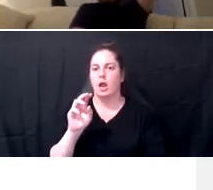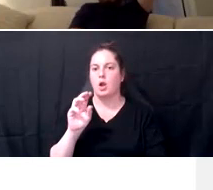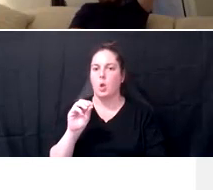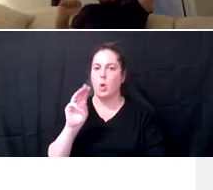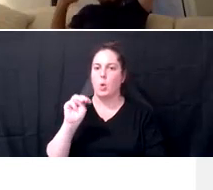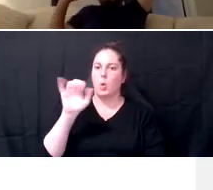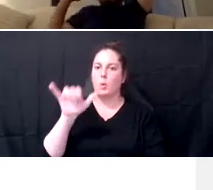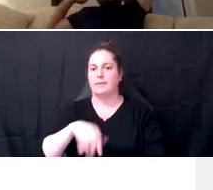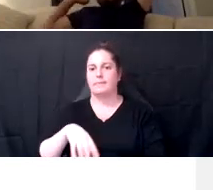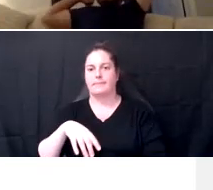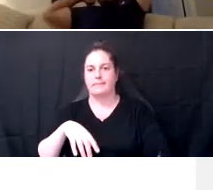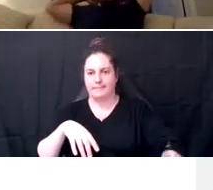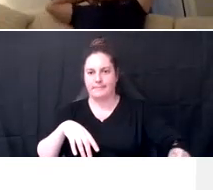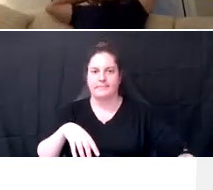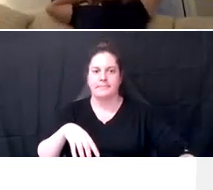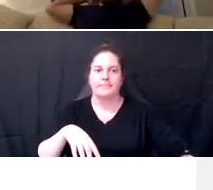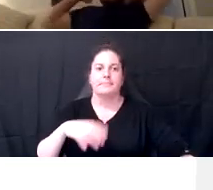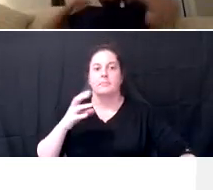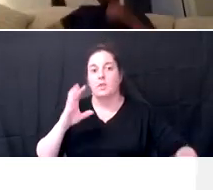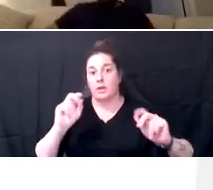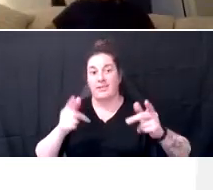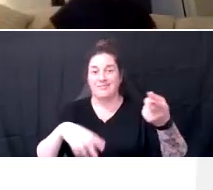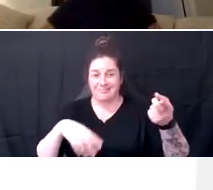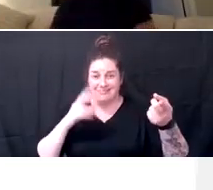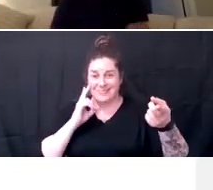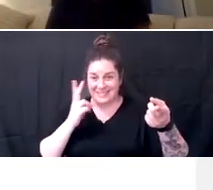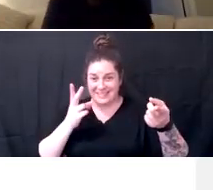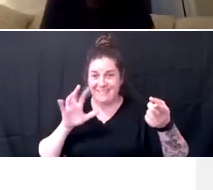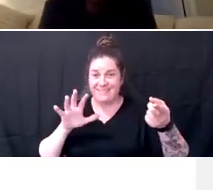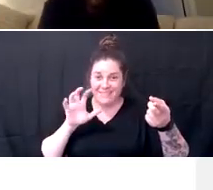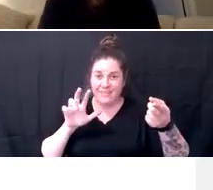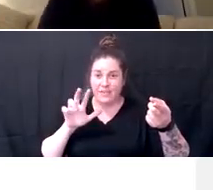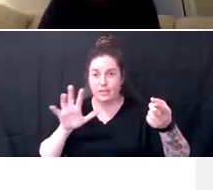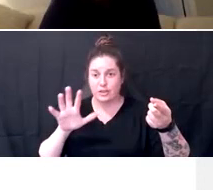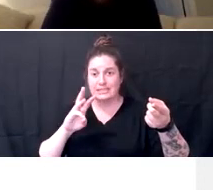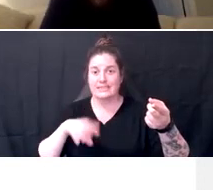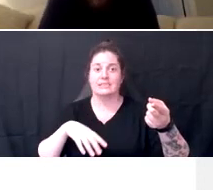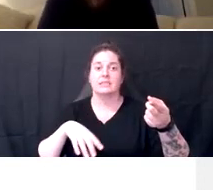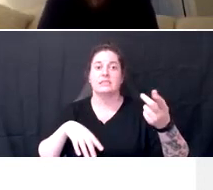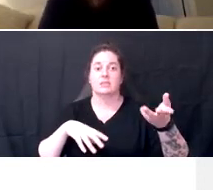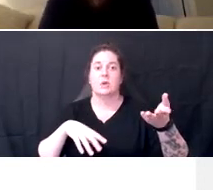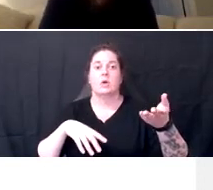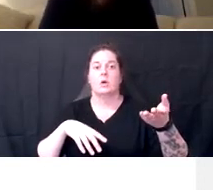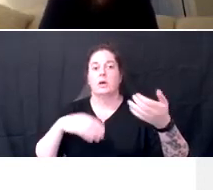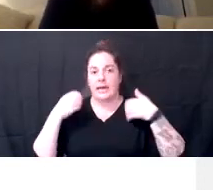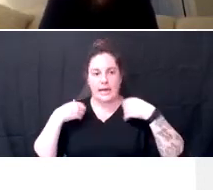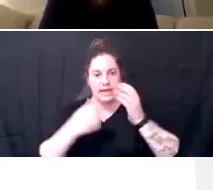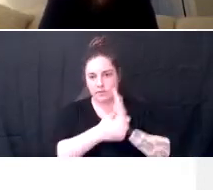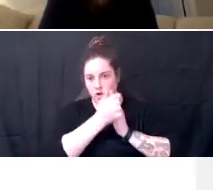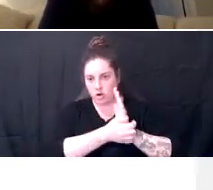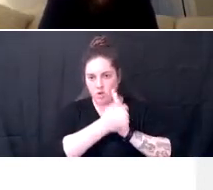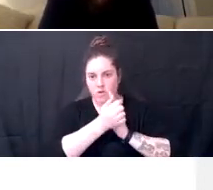Okay. And I did a search there, and look, there's an article that came up. All right, so I'm gonna look at that.